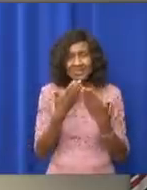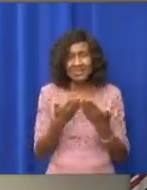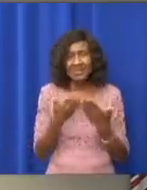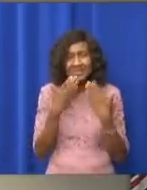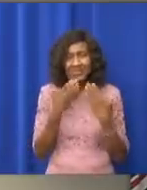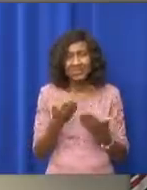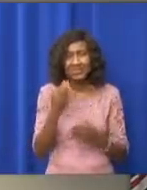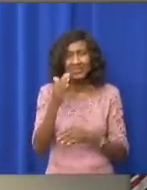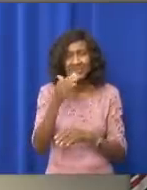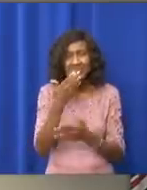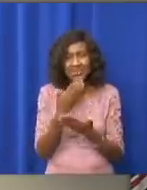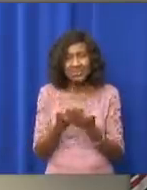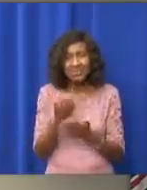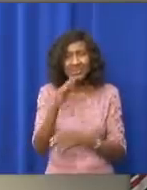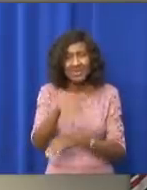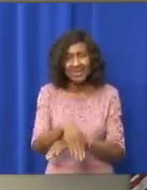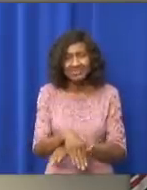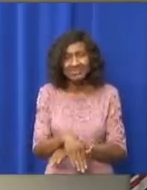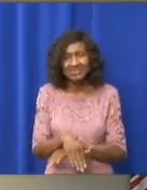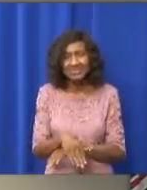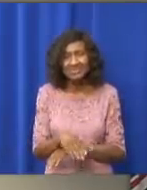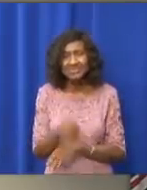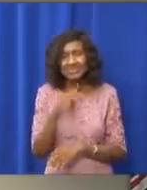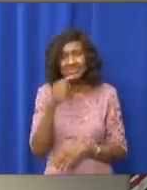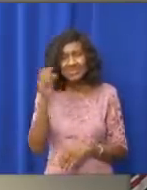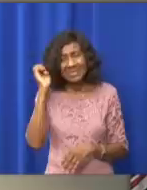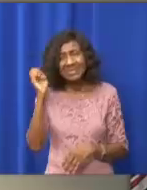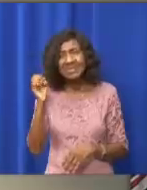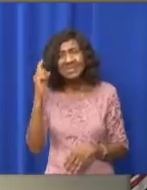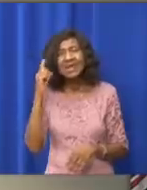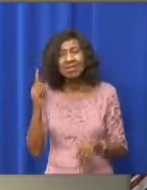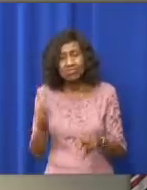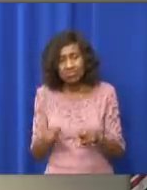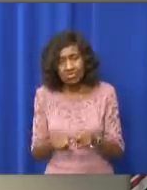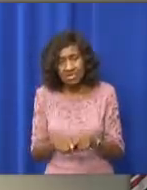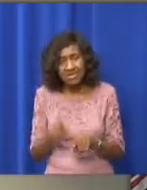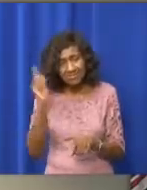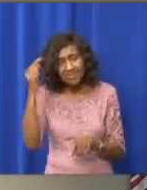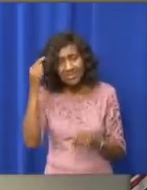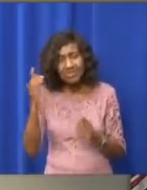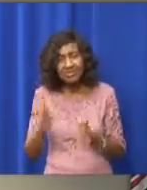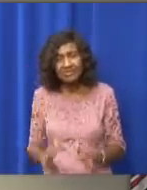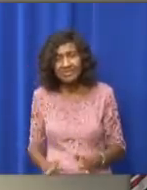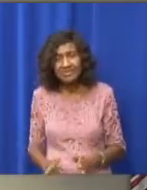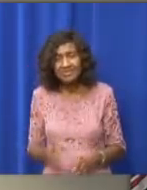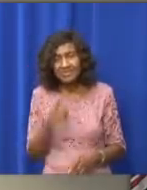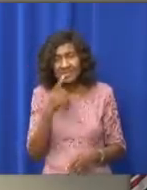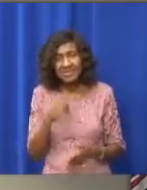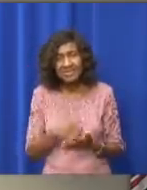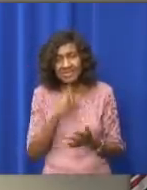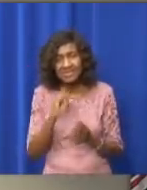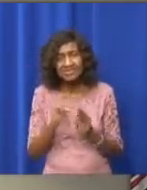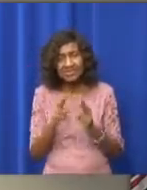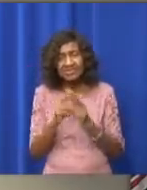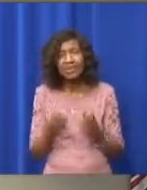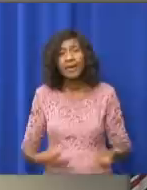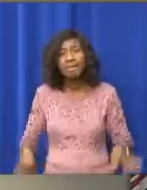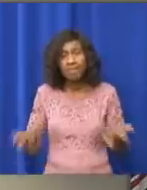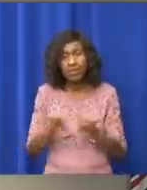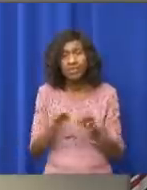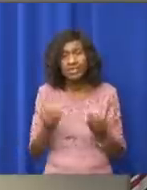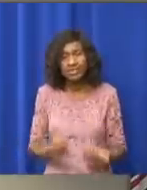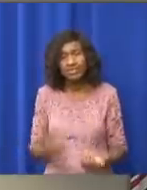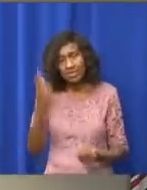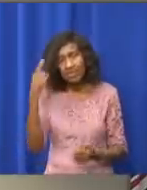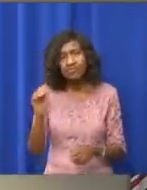everyone. And I agree. I think this is a hugely important moment for us on the islands as we look